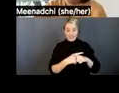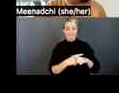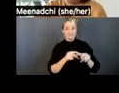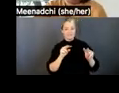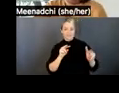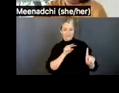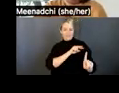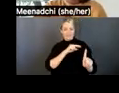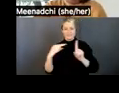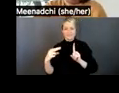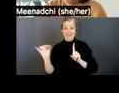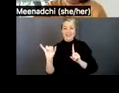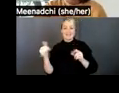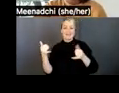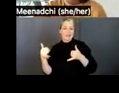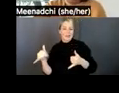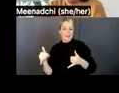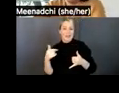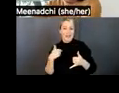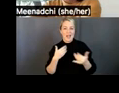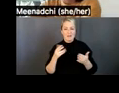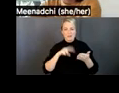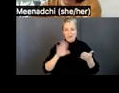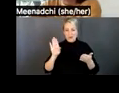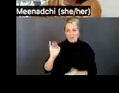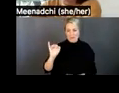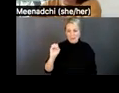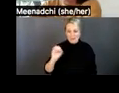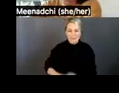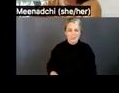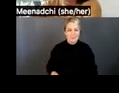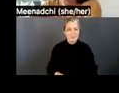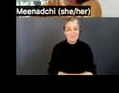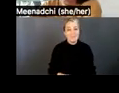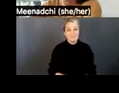And I will read her bio to introduce her. So